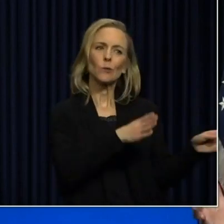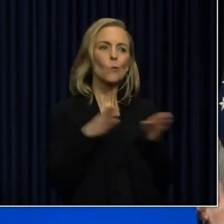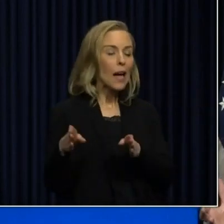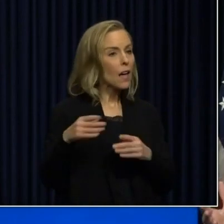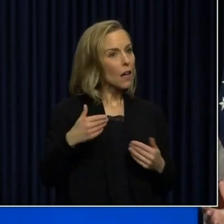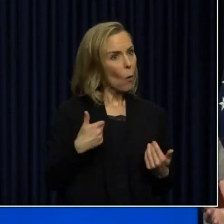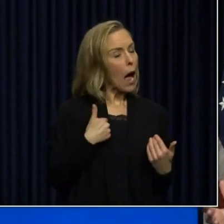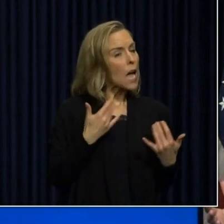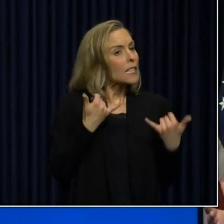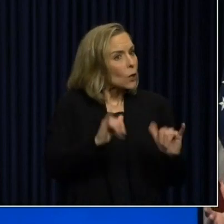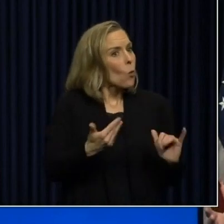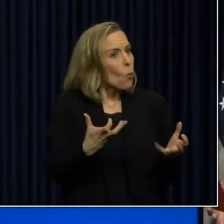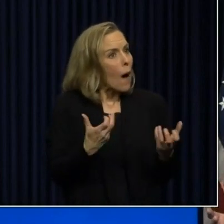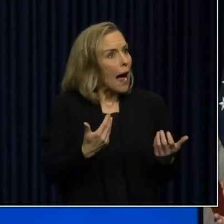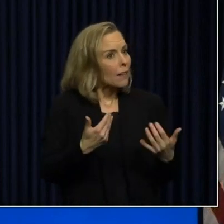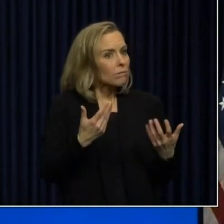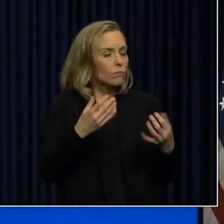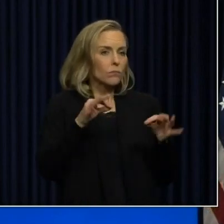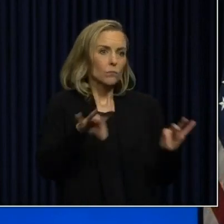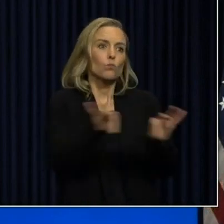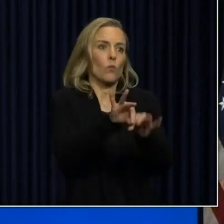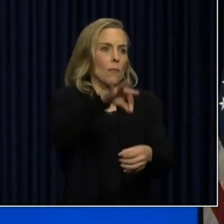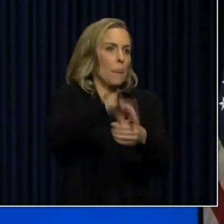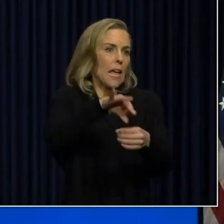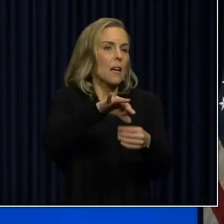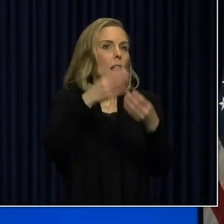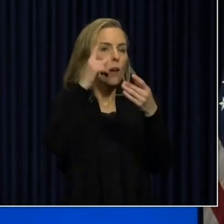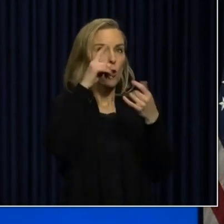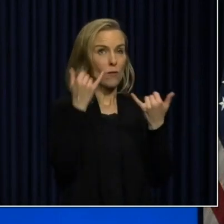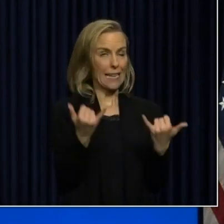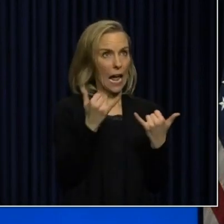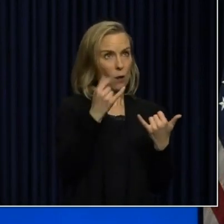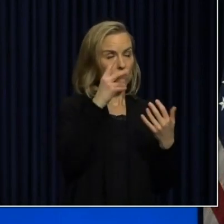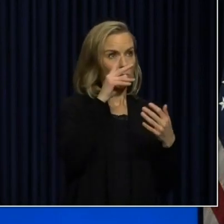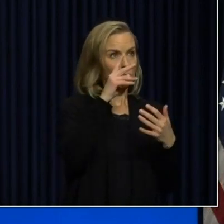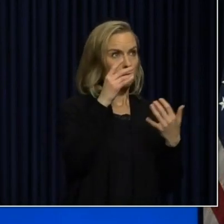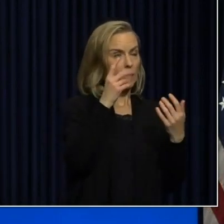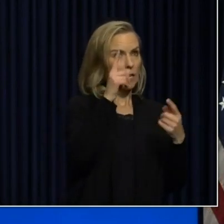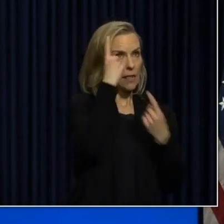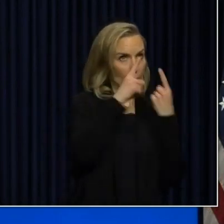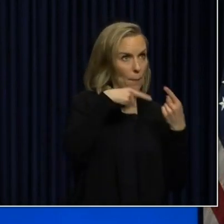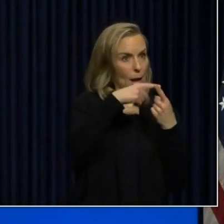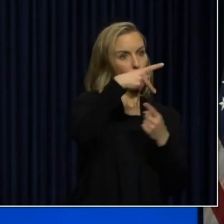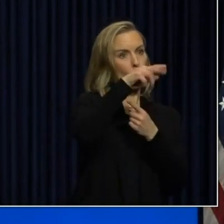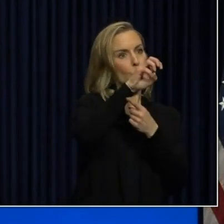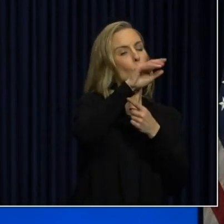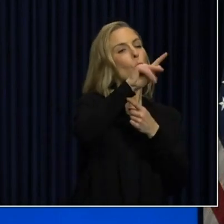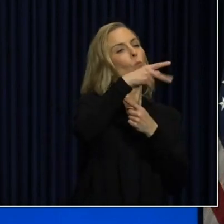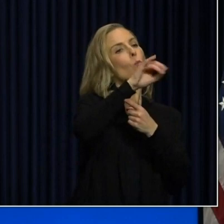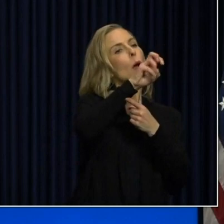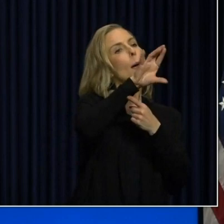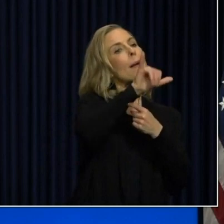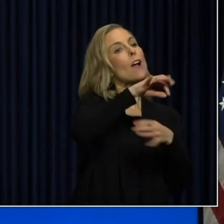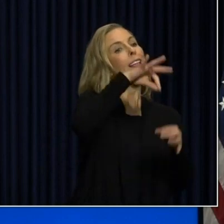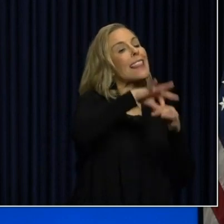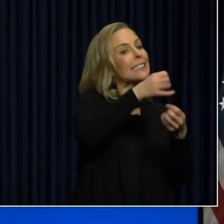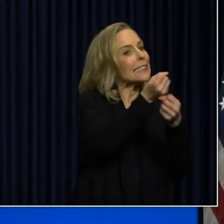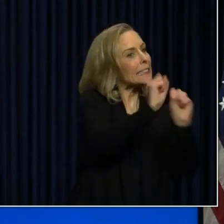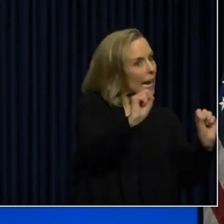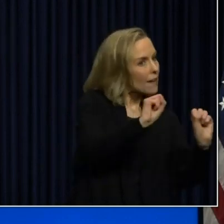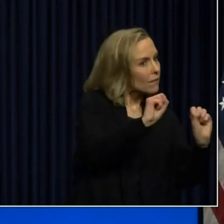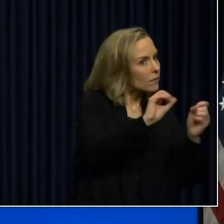happen as we work up to the general election. So I'm only thinking about the primary election that is safe, but also